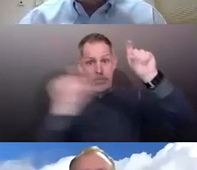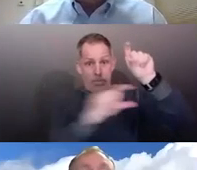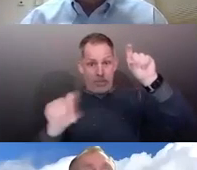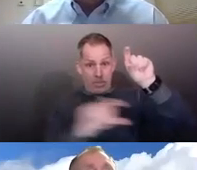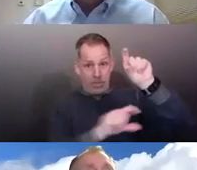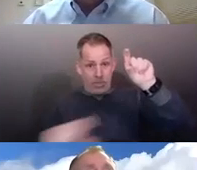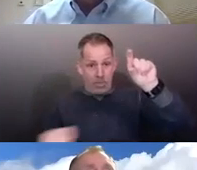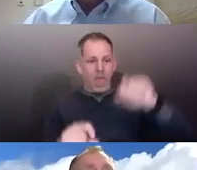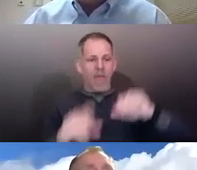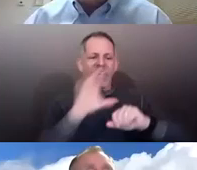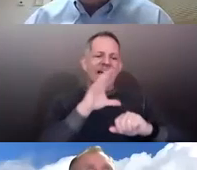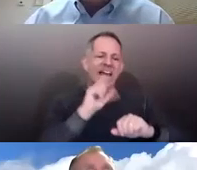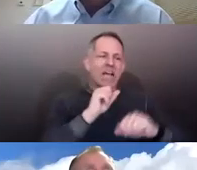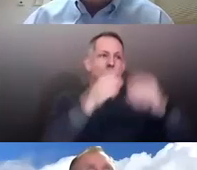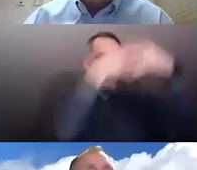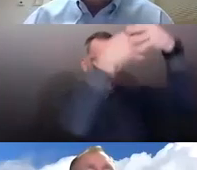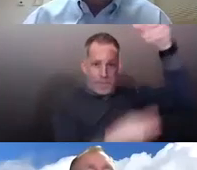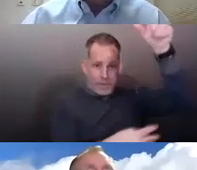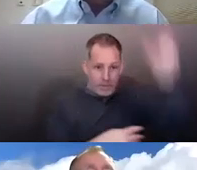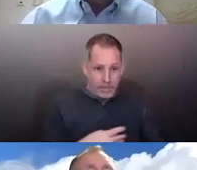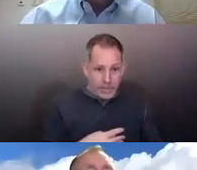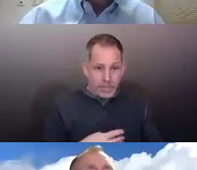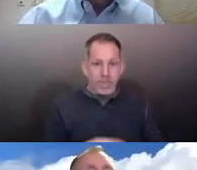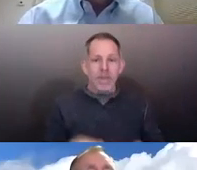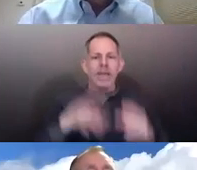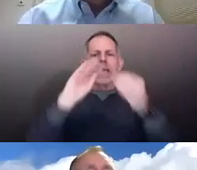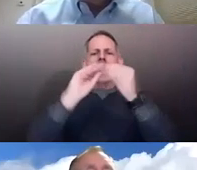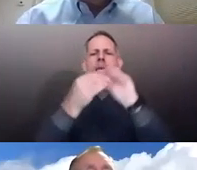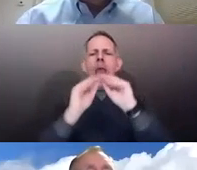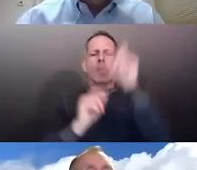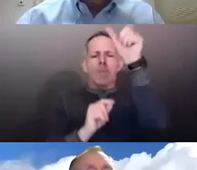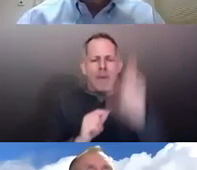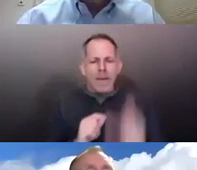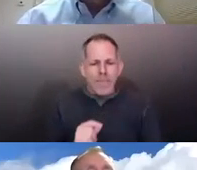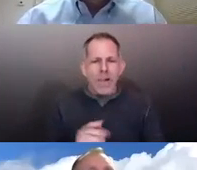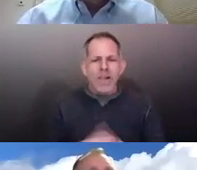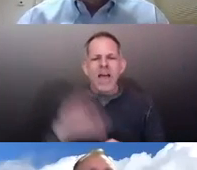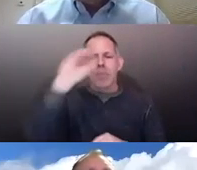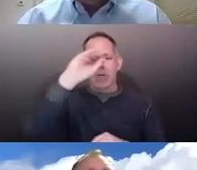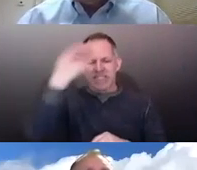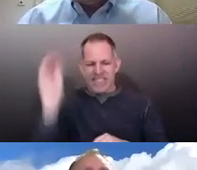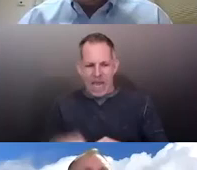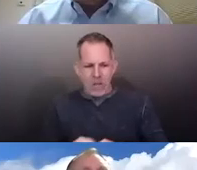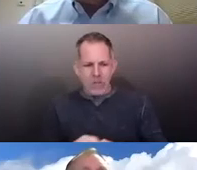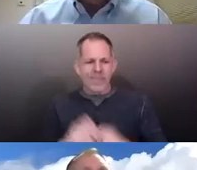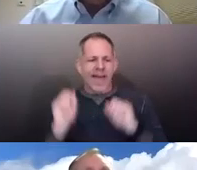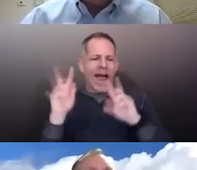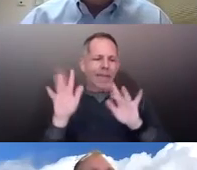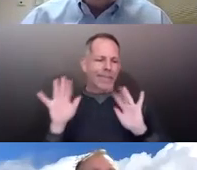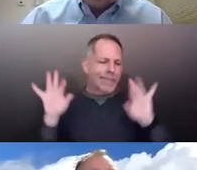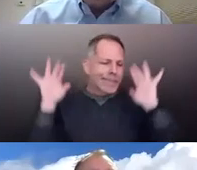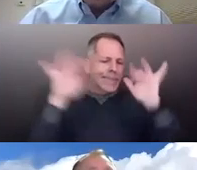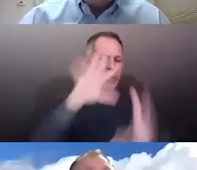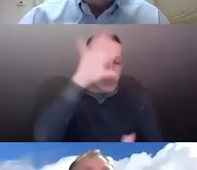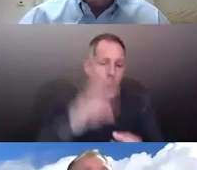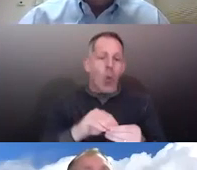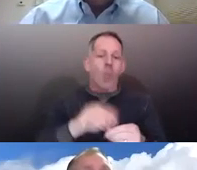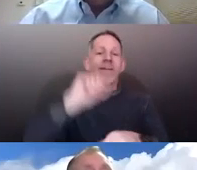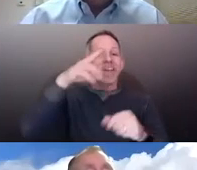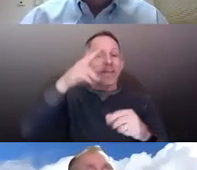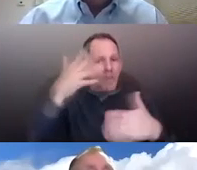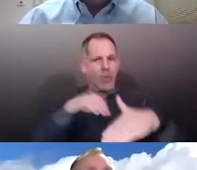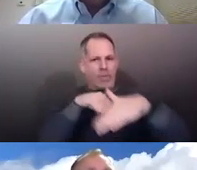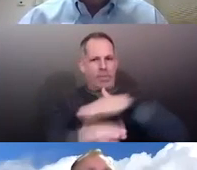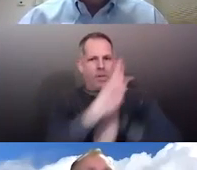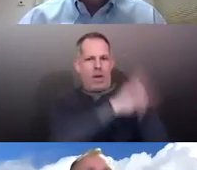total hospitalizations to date for the pandemic. You can see that almost 2/3 occur